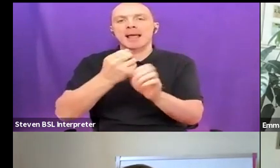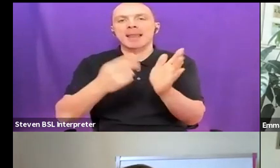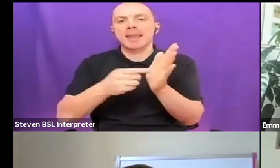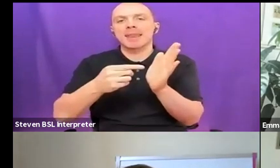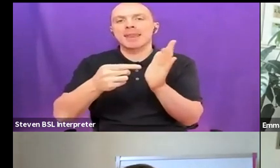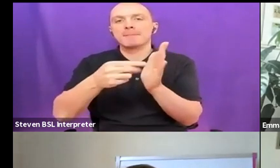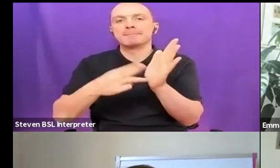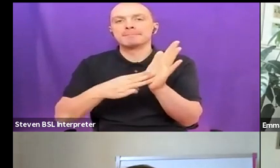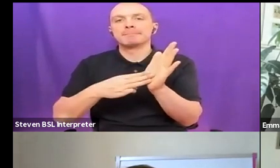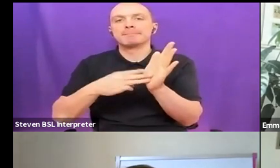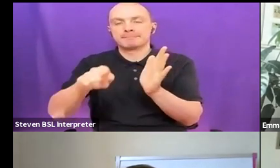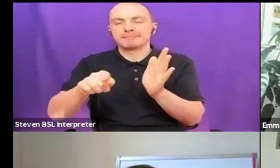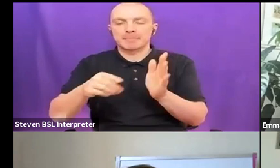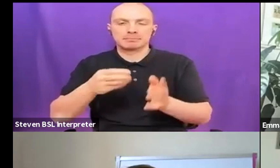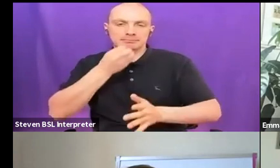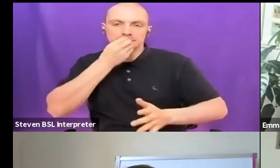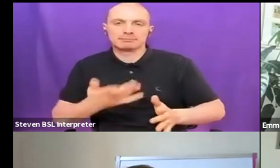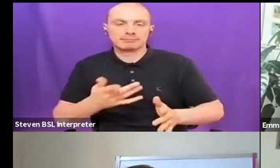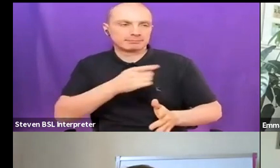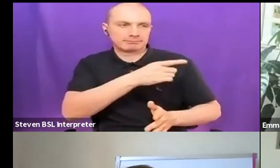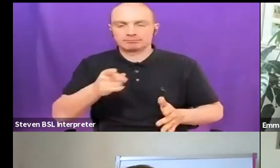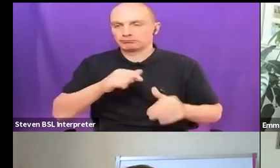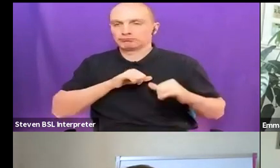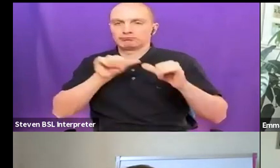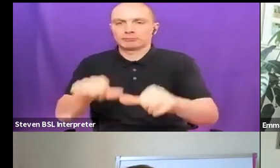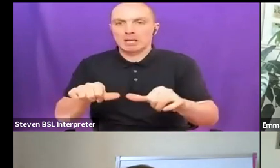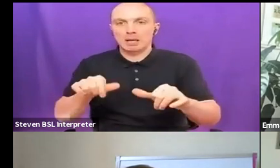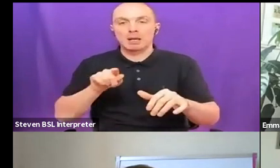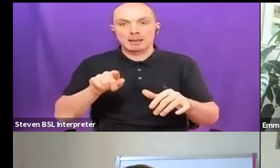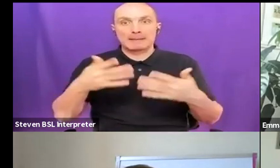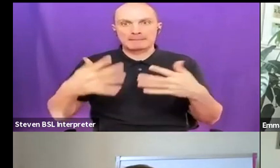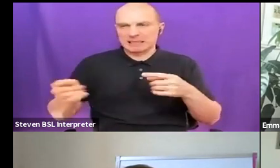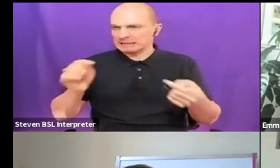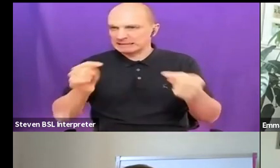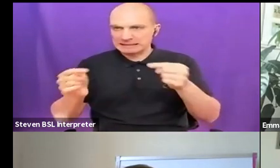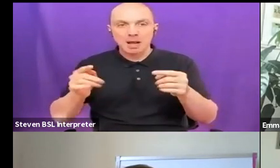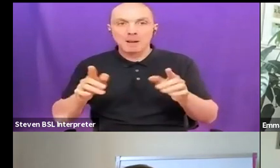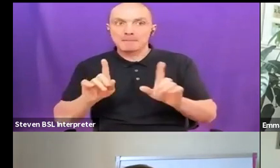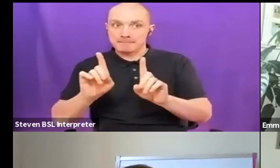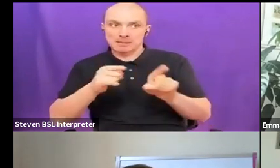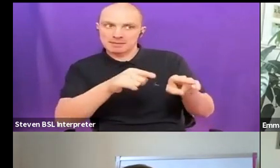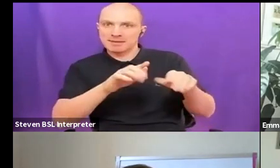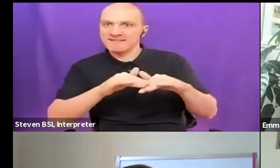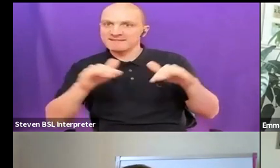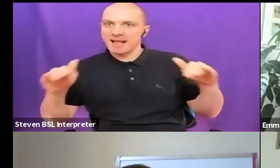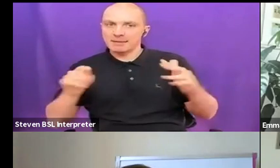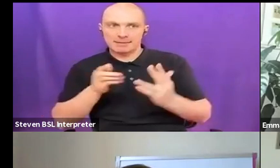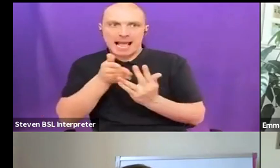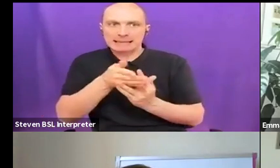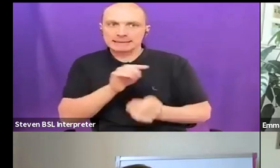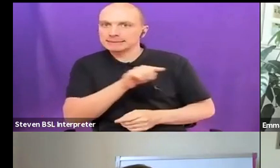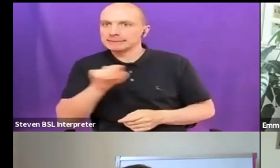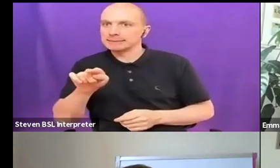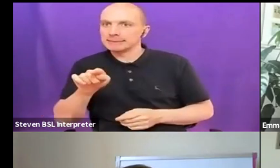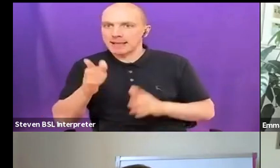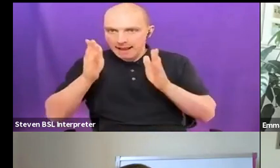the same time, you know, in terms of giving everybody fair and equal access and the facilities, there was something there